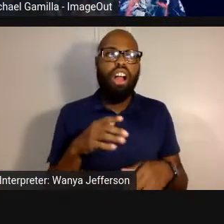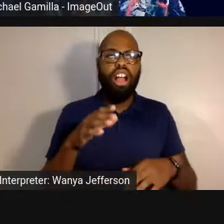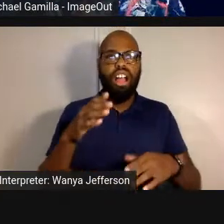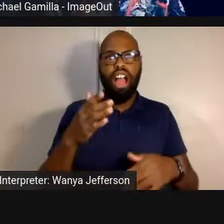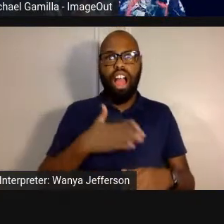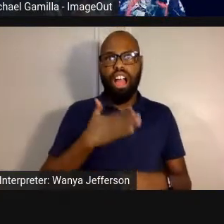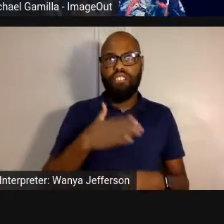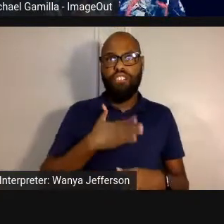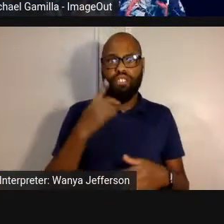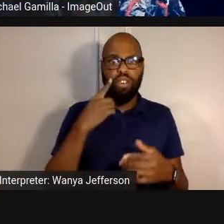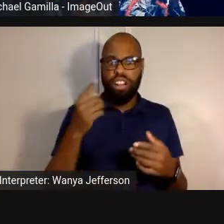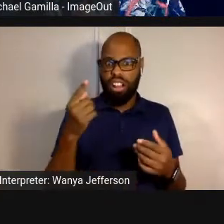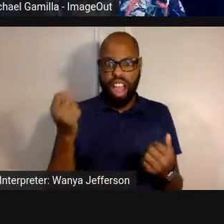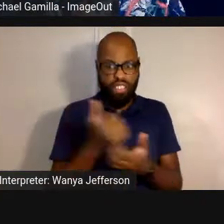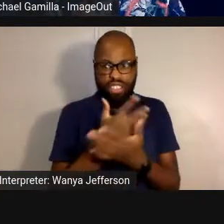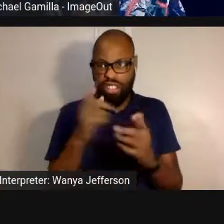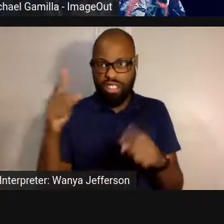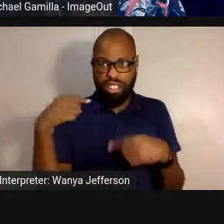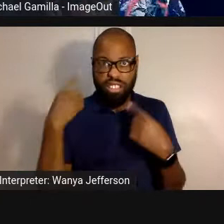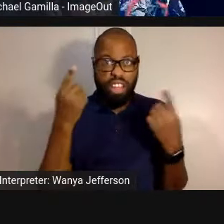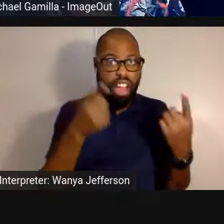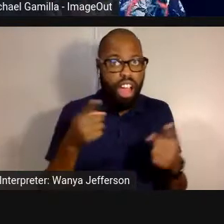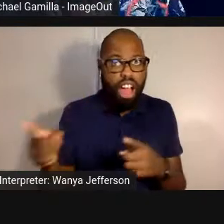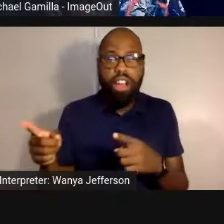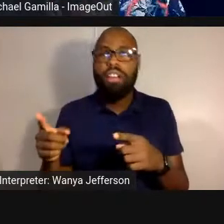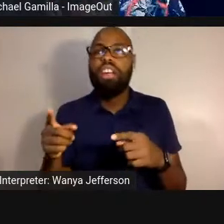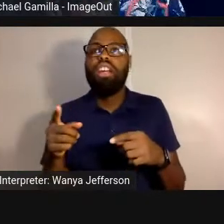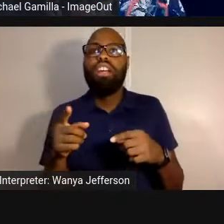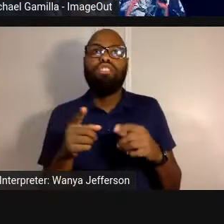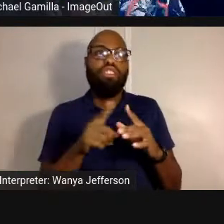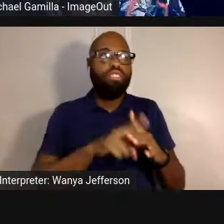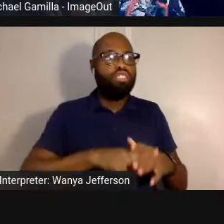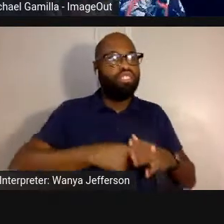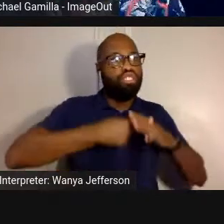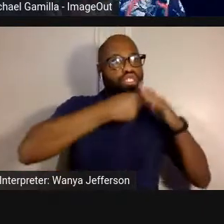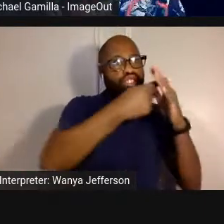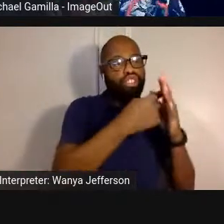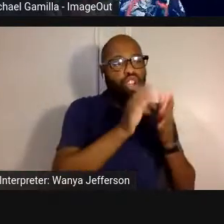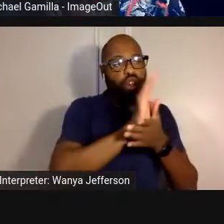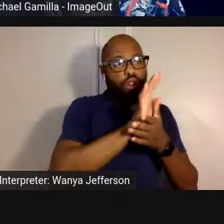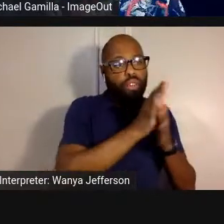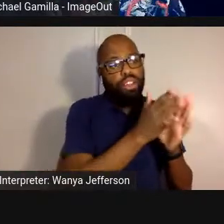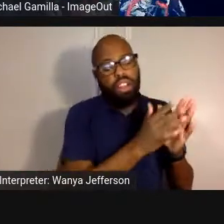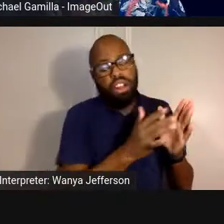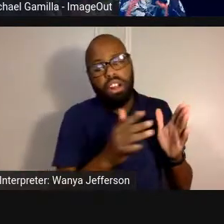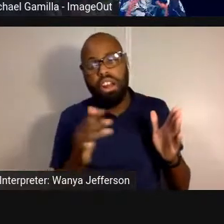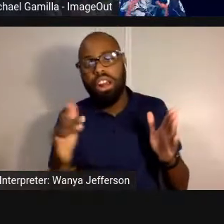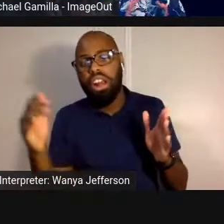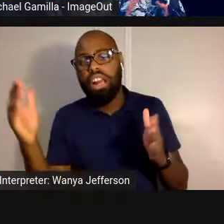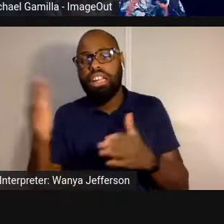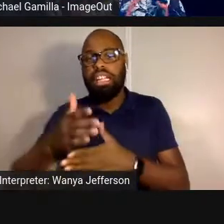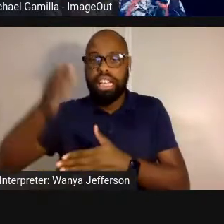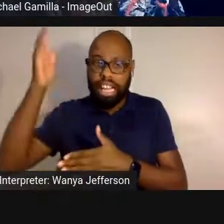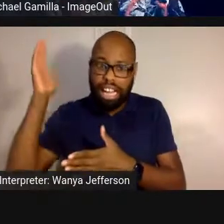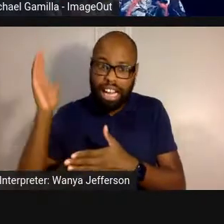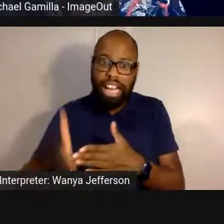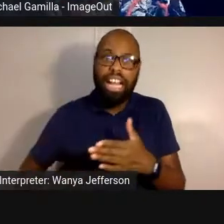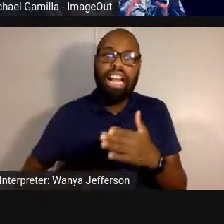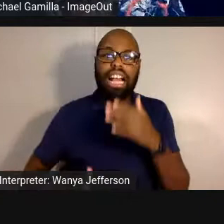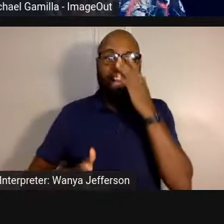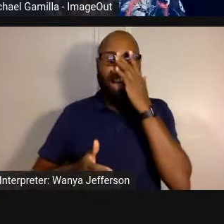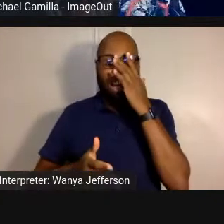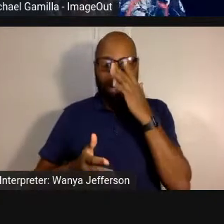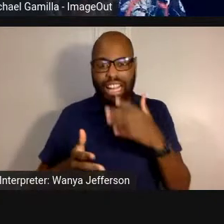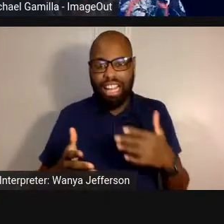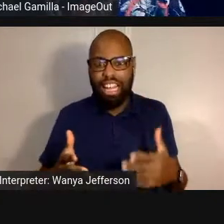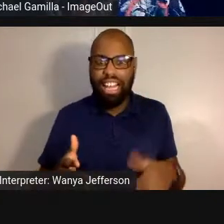she's working on her stuff, and now she's part of this cinema project, and now she's working on this TV